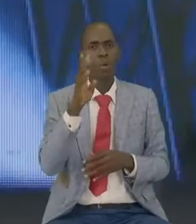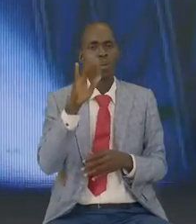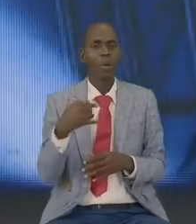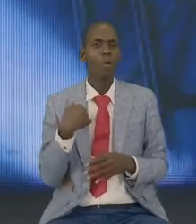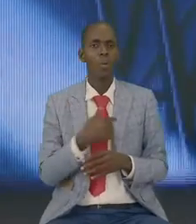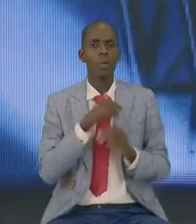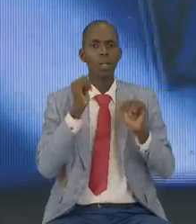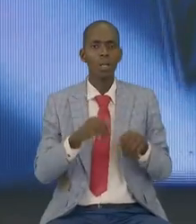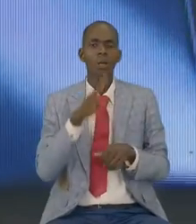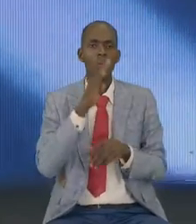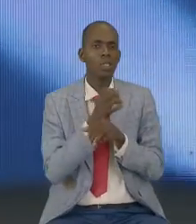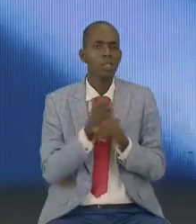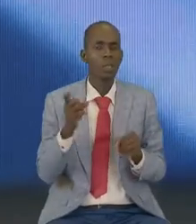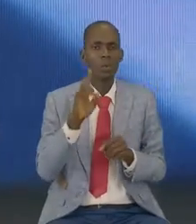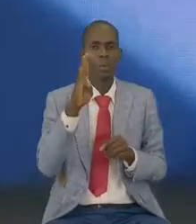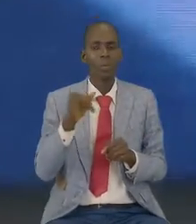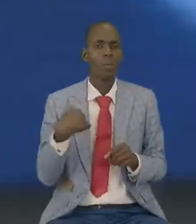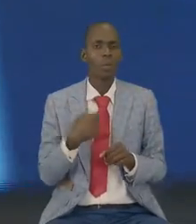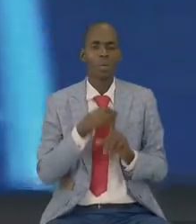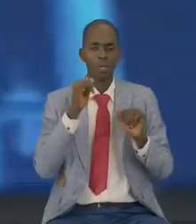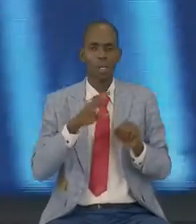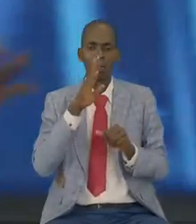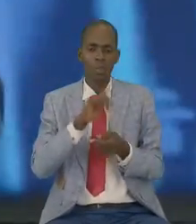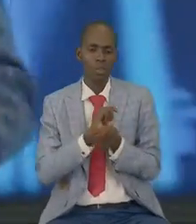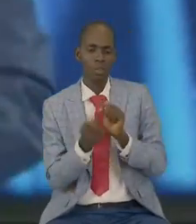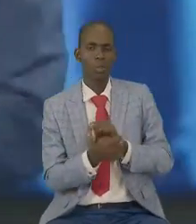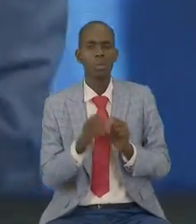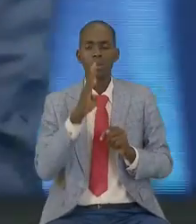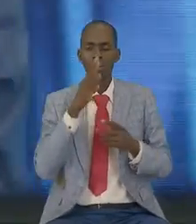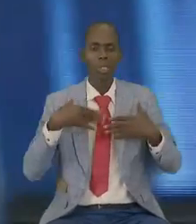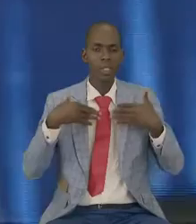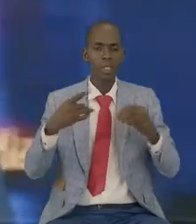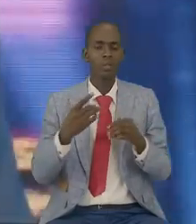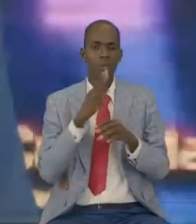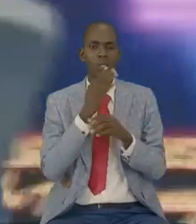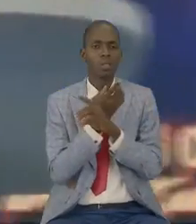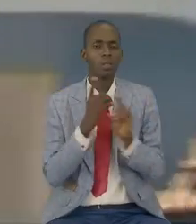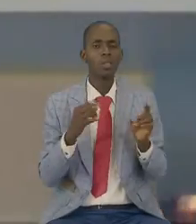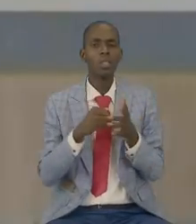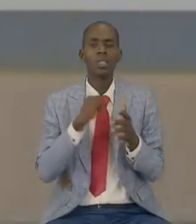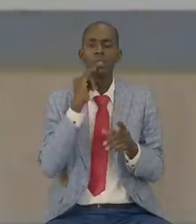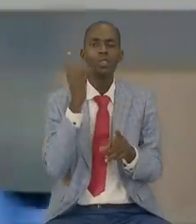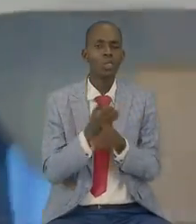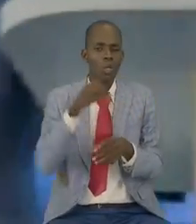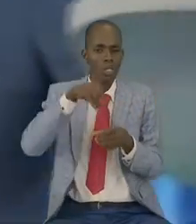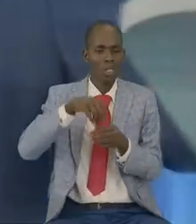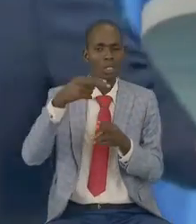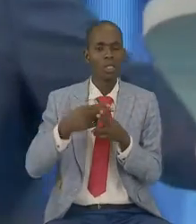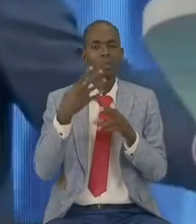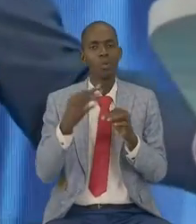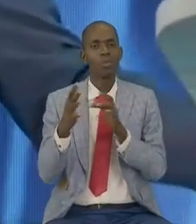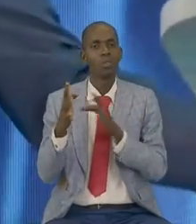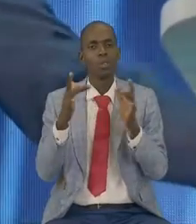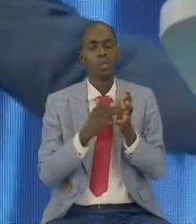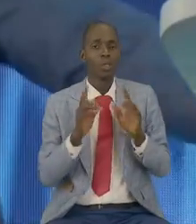saved and whereby we can be transformed and whereby we can be healed and delivered. It's just the name of Jesus. Go